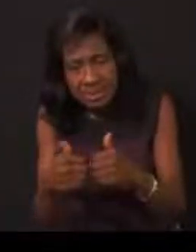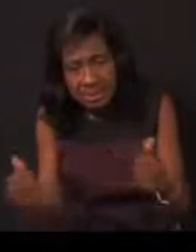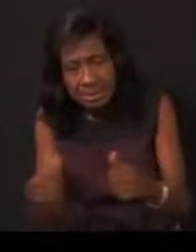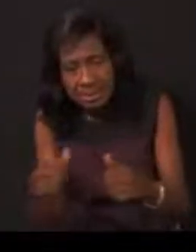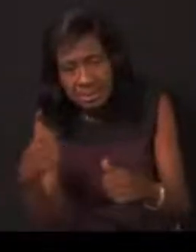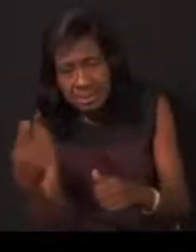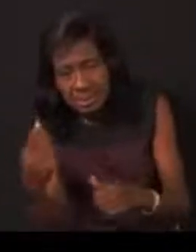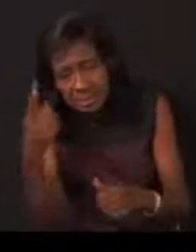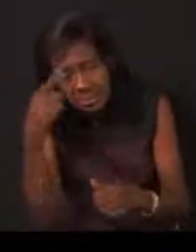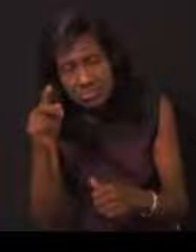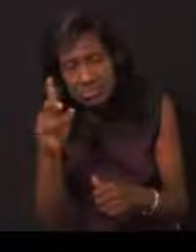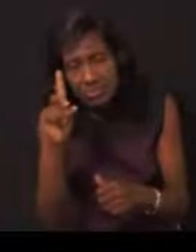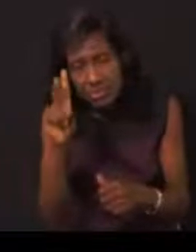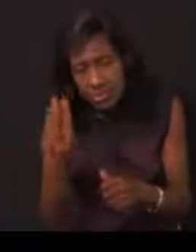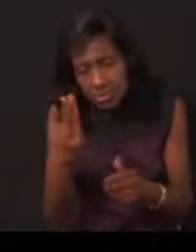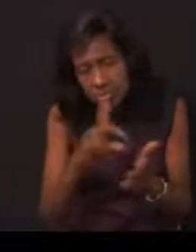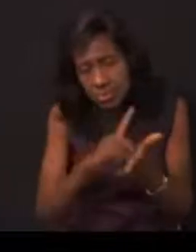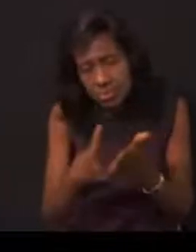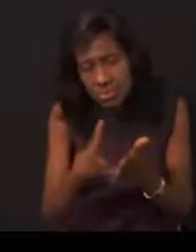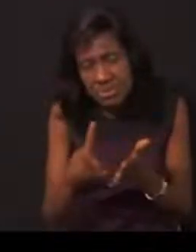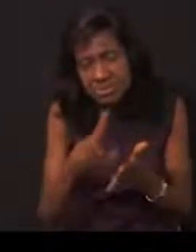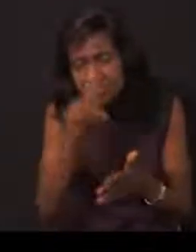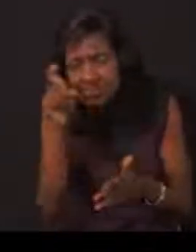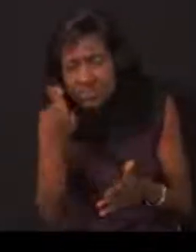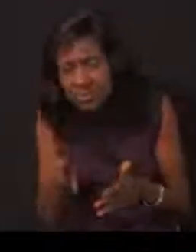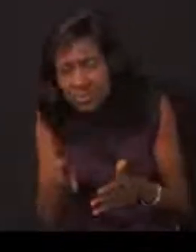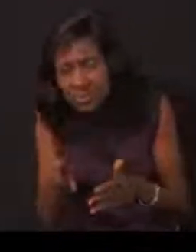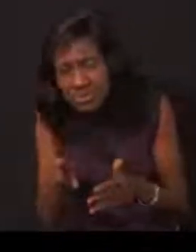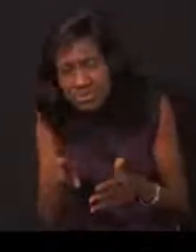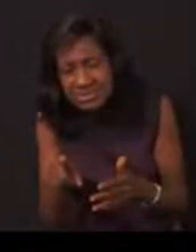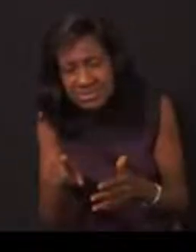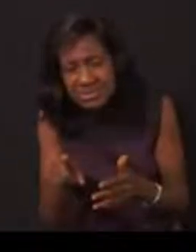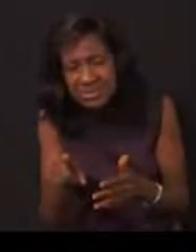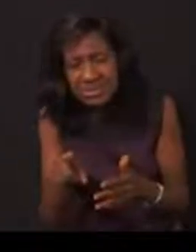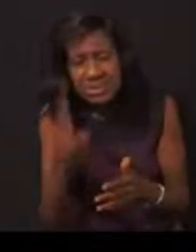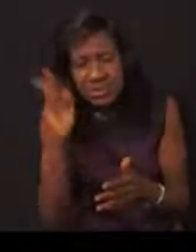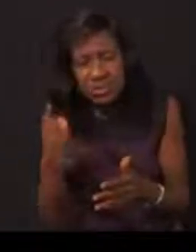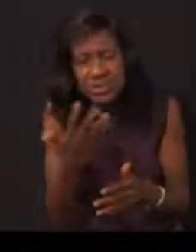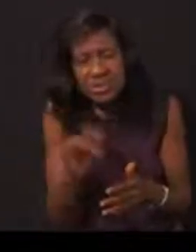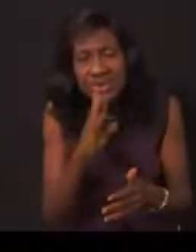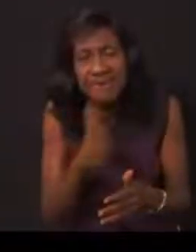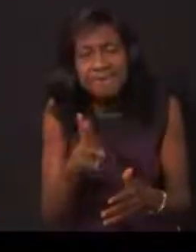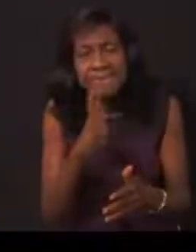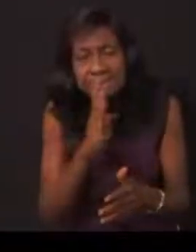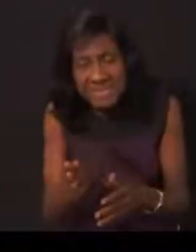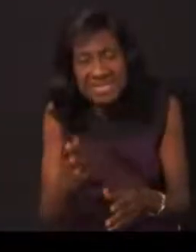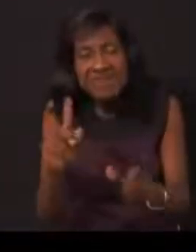days. Are you prioritizing the pilot, or is it just going to be random selection?